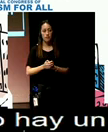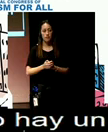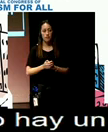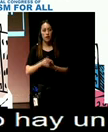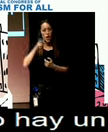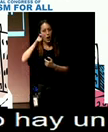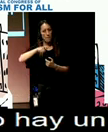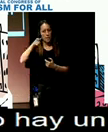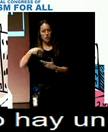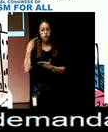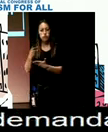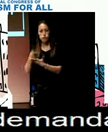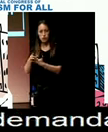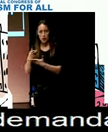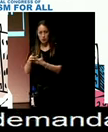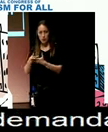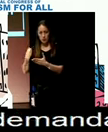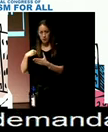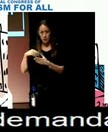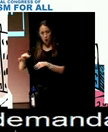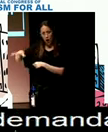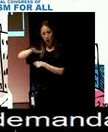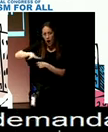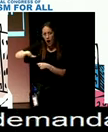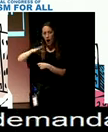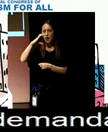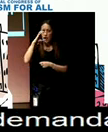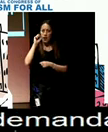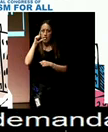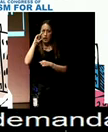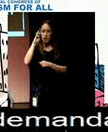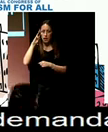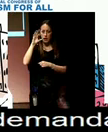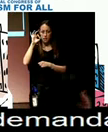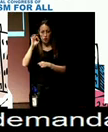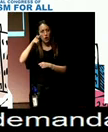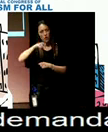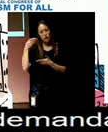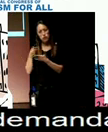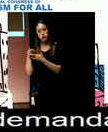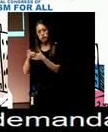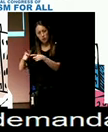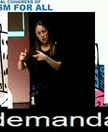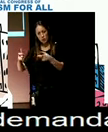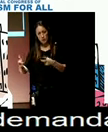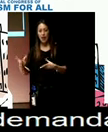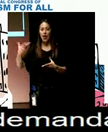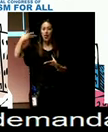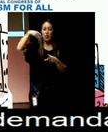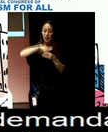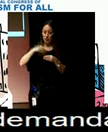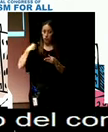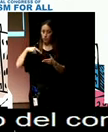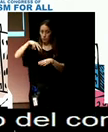So within the concept of the platform itself, we have two distinct areas. You